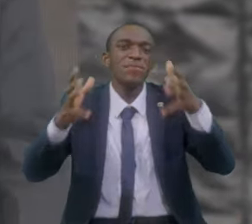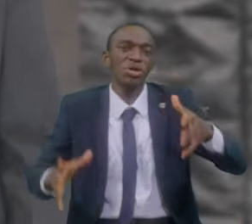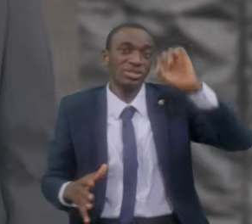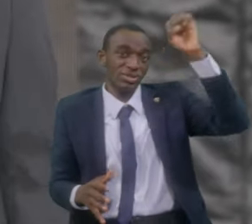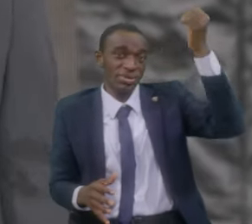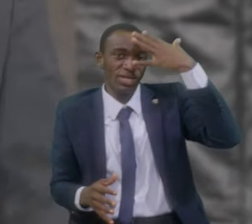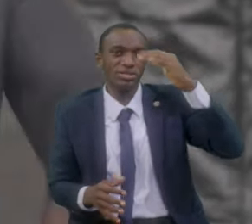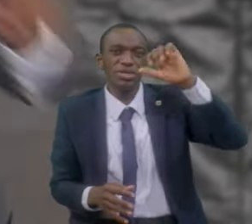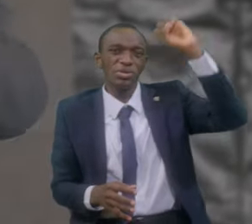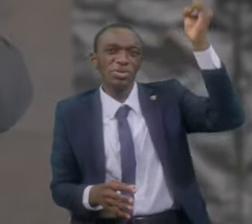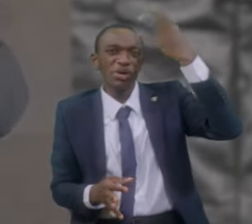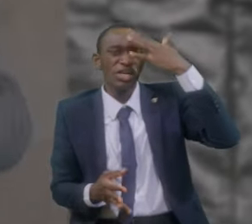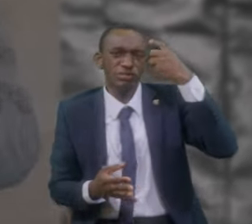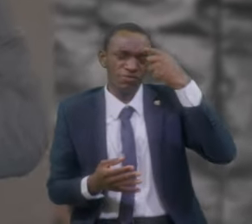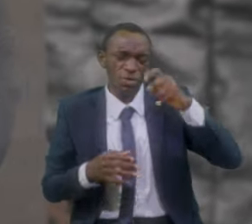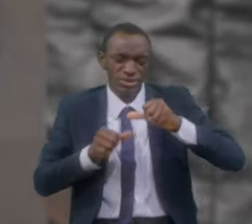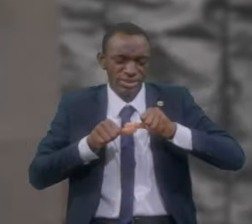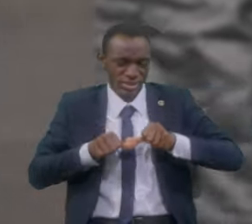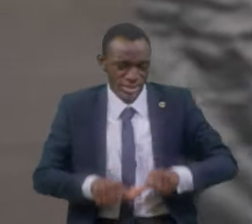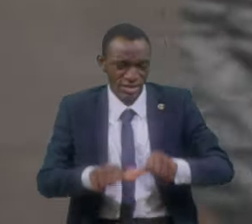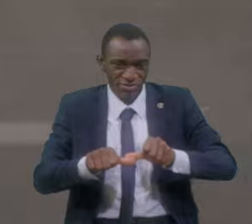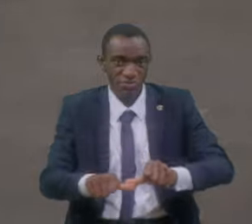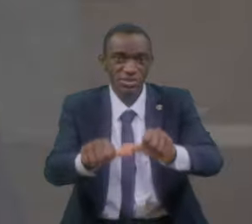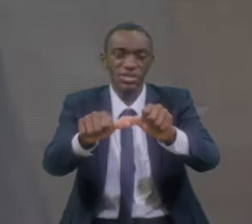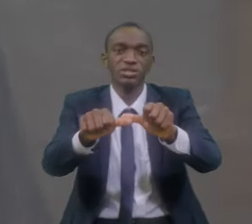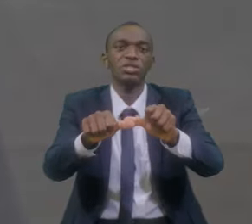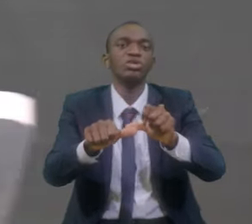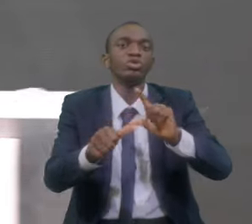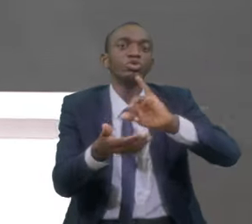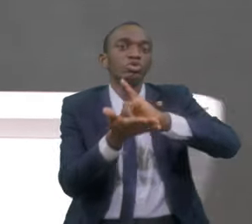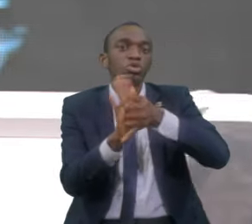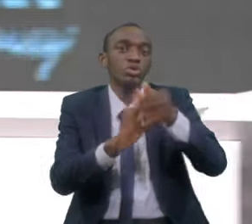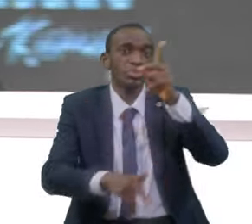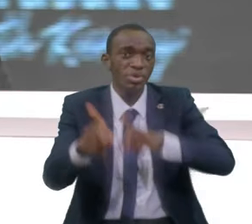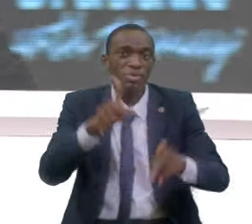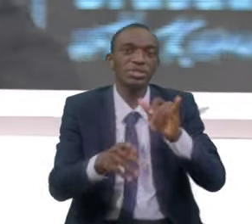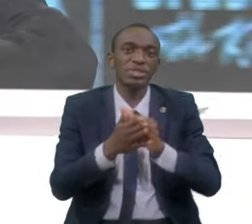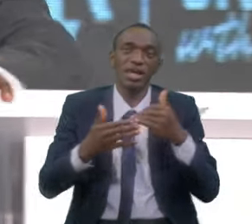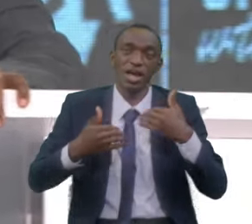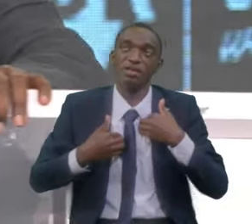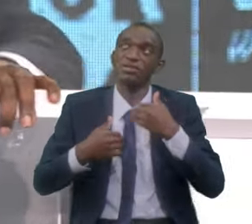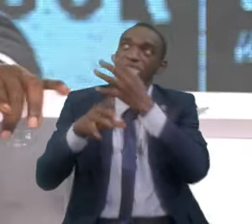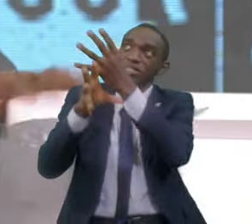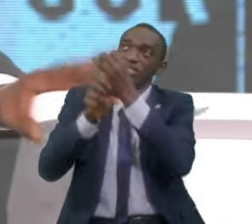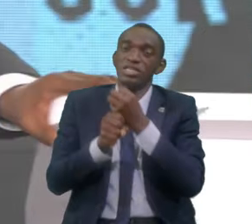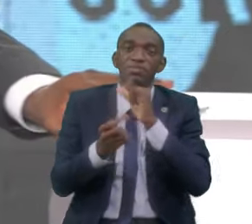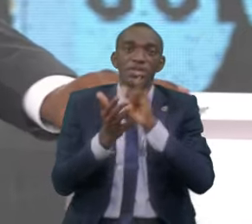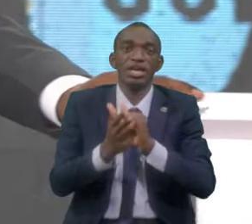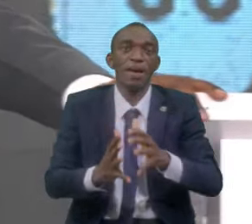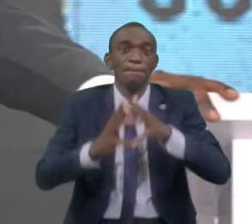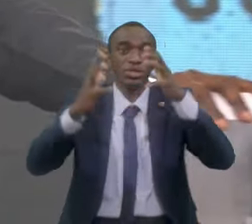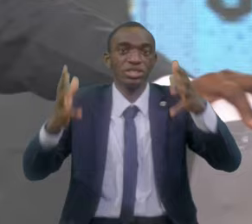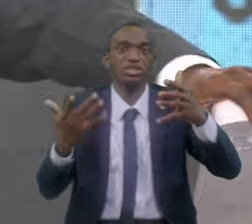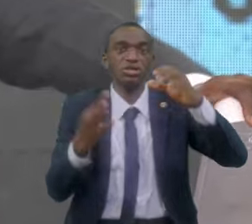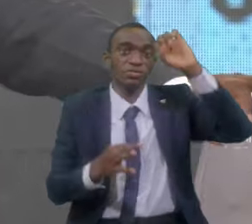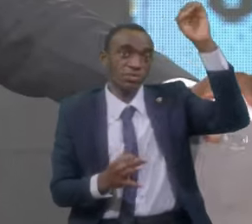for steadfastness. Those who have received that abundance of grace and they do not stop